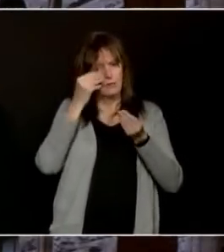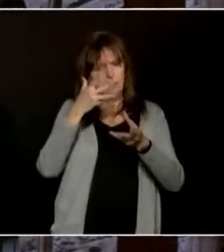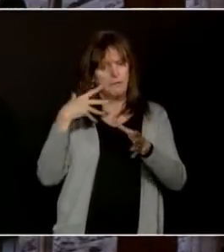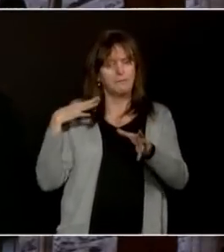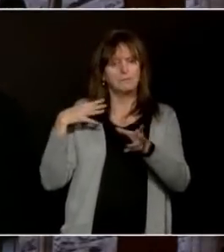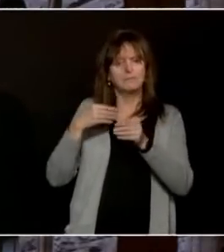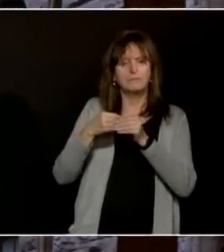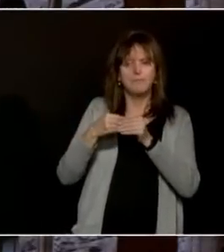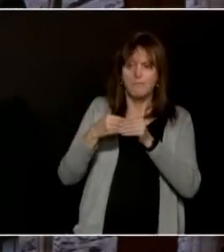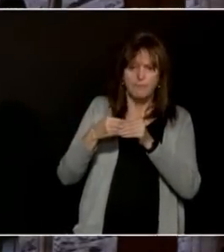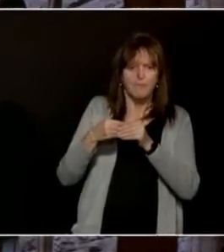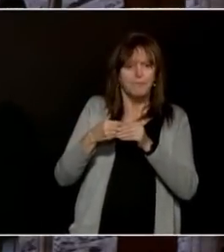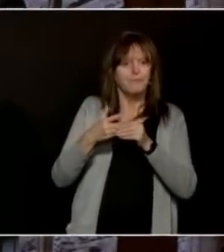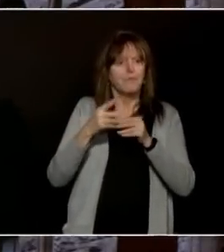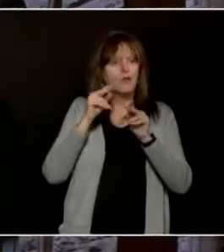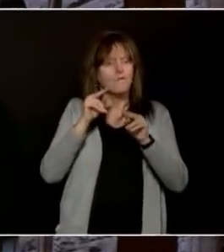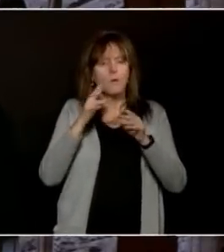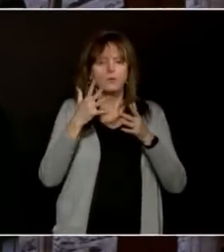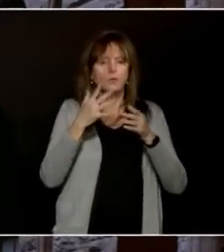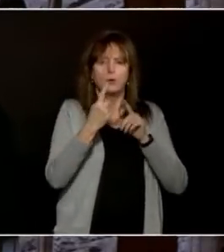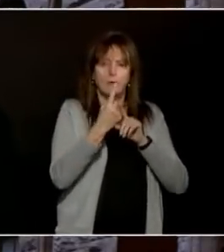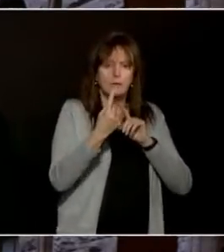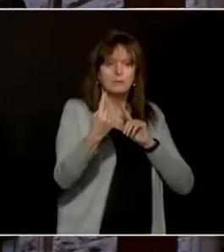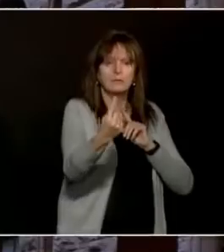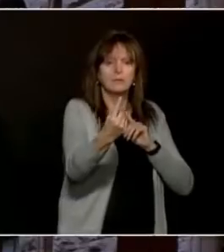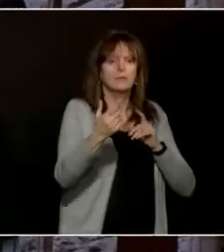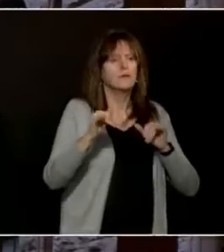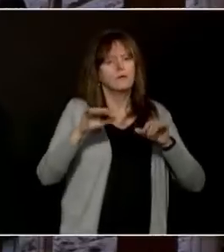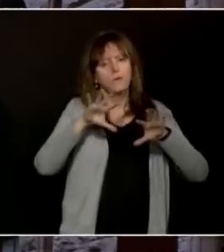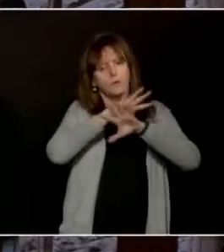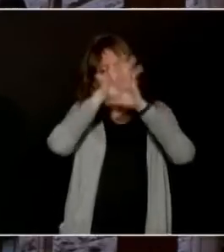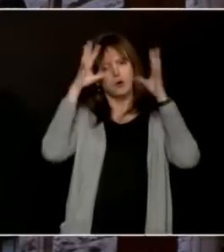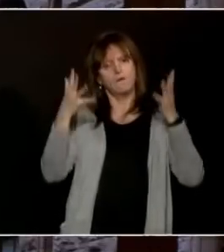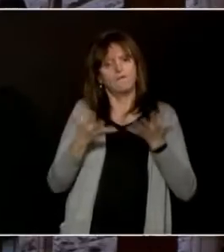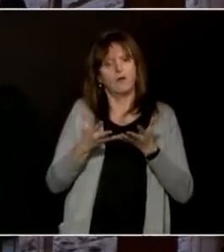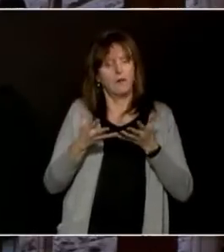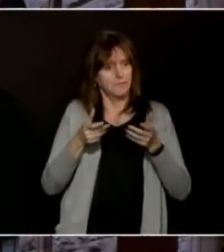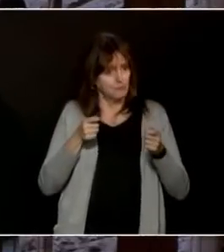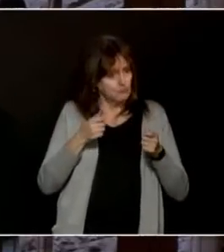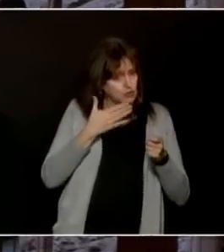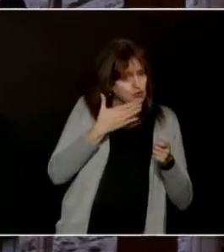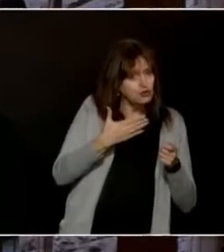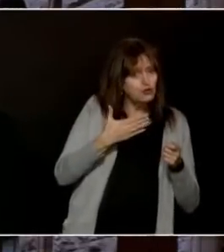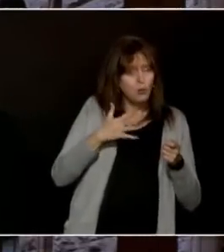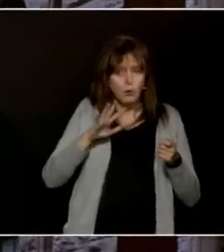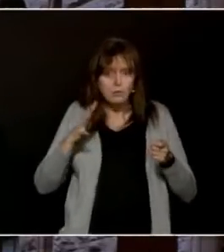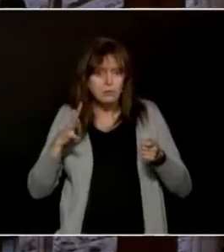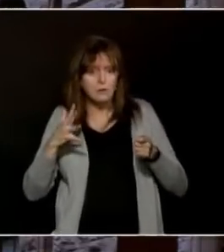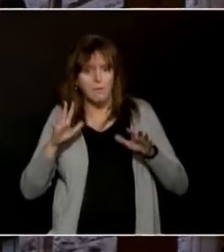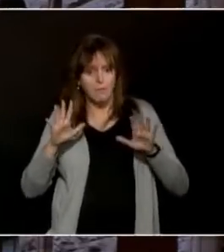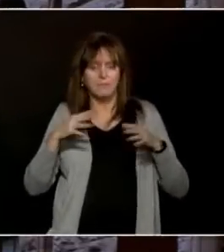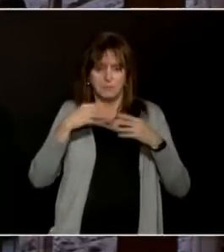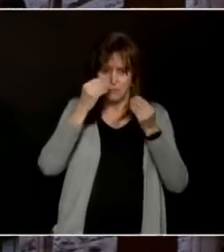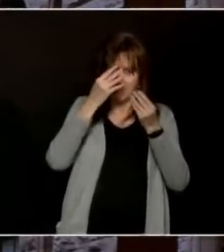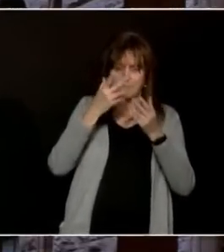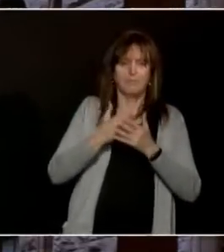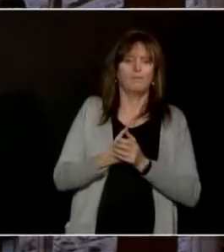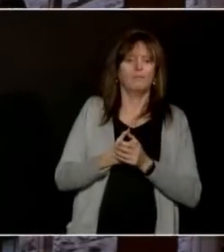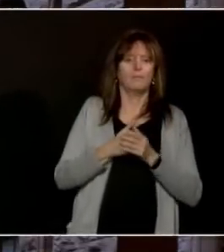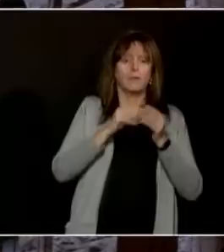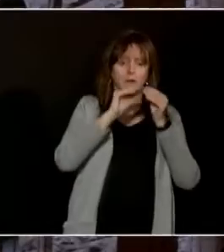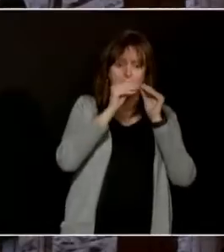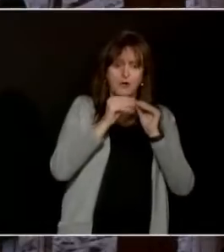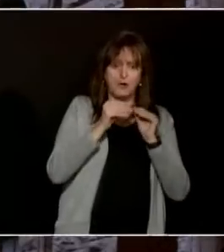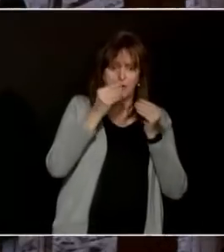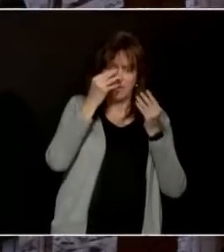goes ahead, and how are we doing overall. So if we look at our data and information materials,